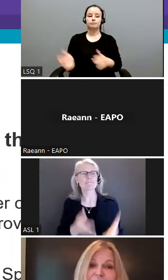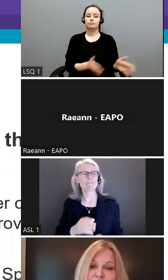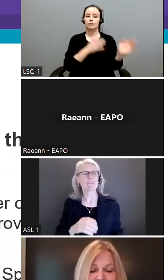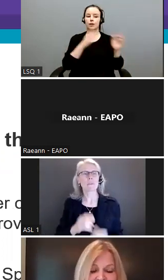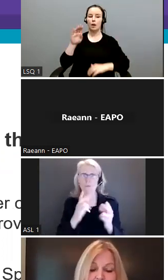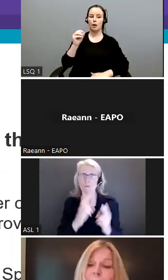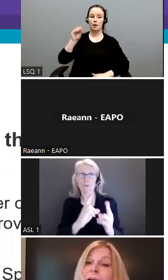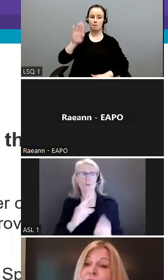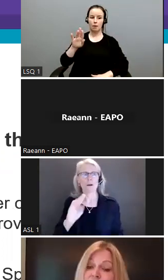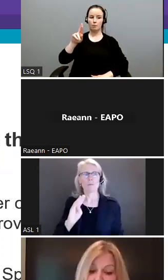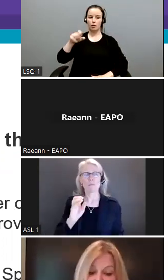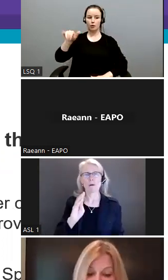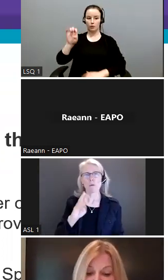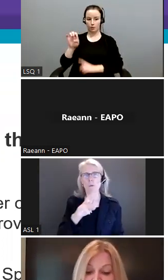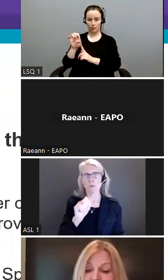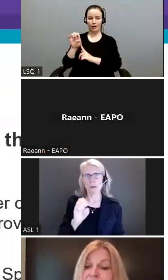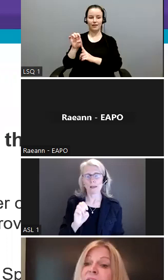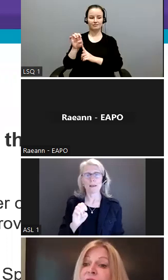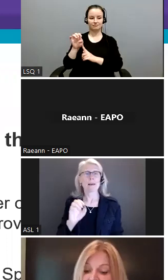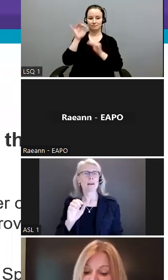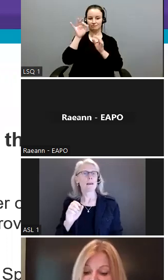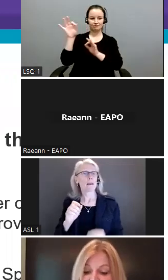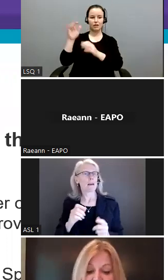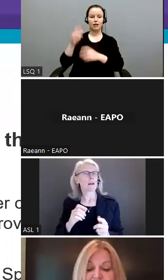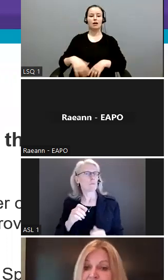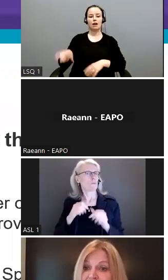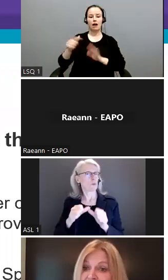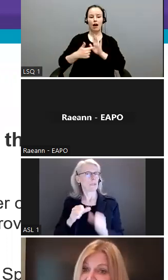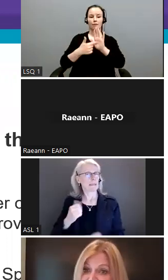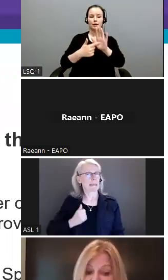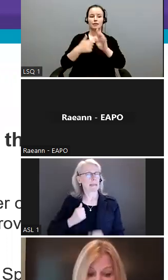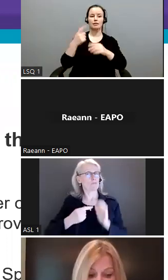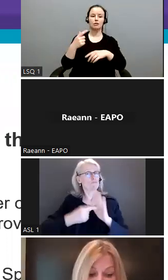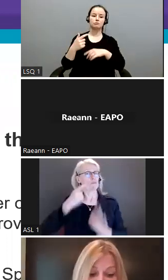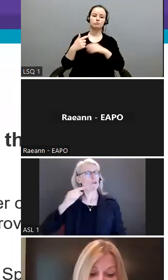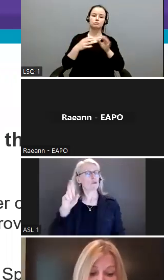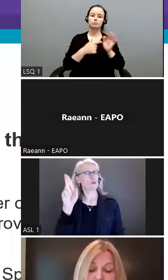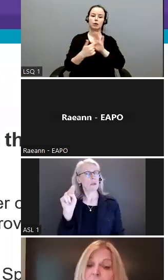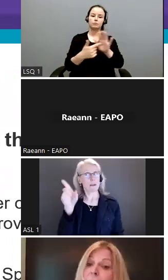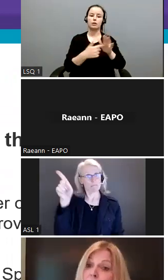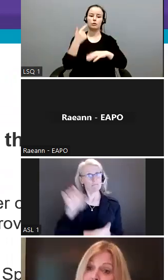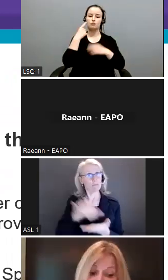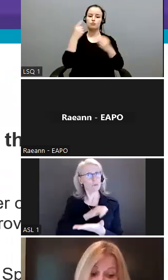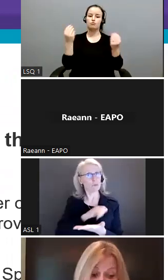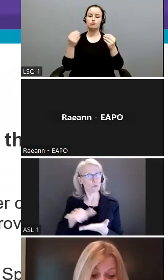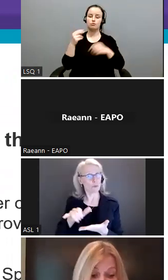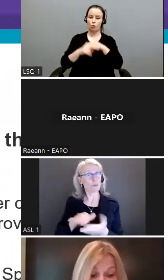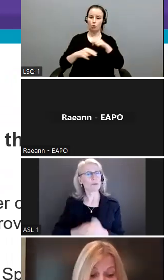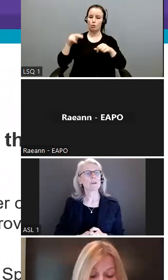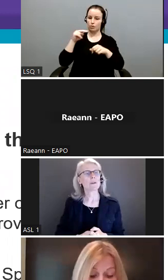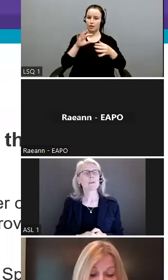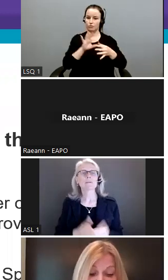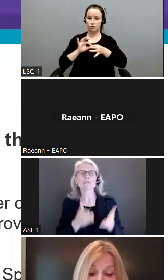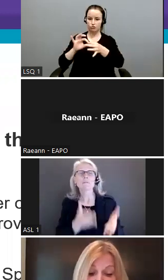Rae, who is the ambassador and permanent representative of Canada to the United Nations in New York. Mr. Rae